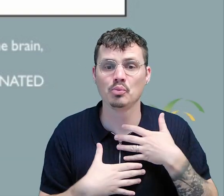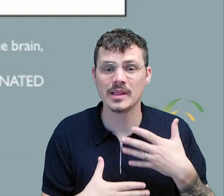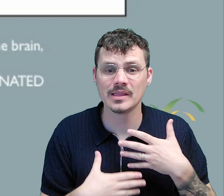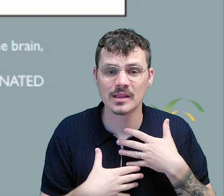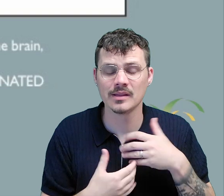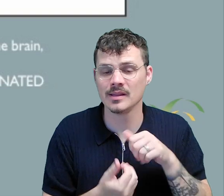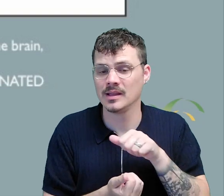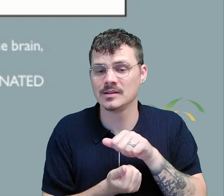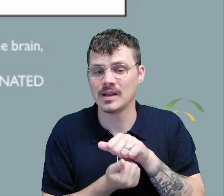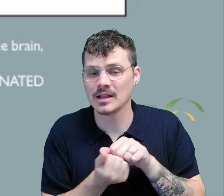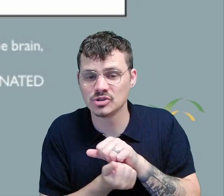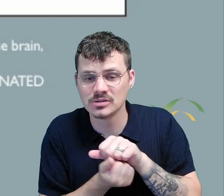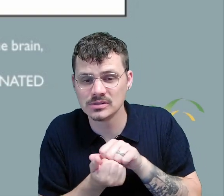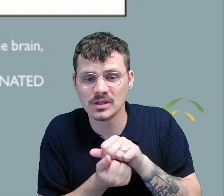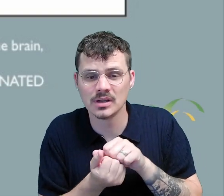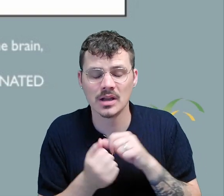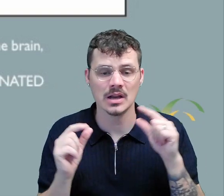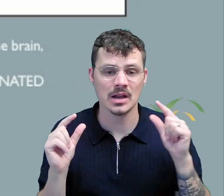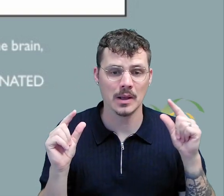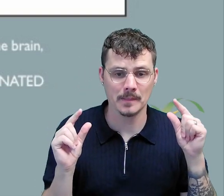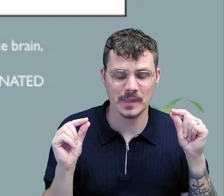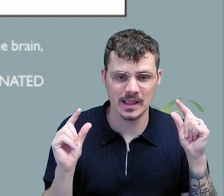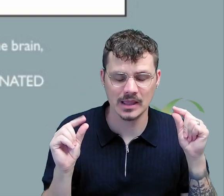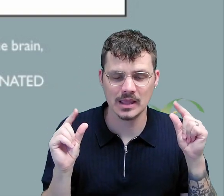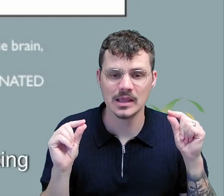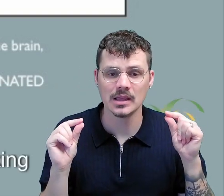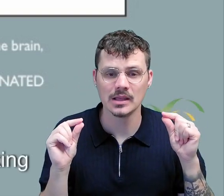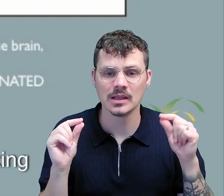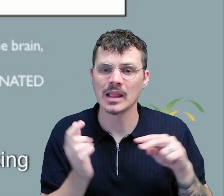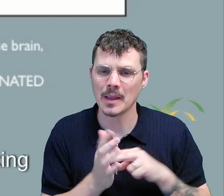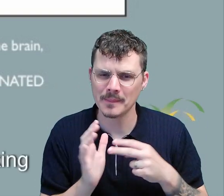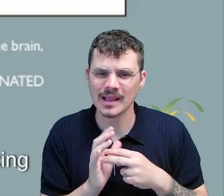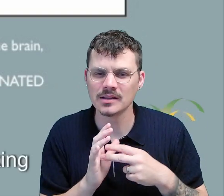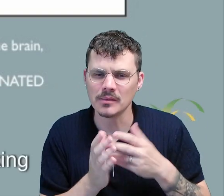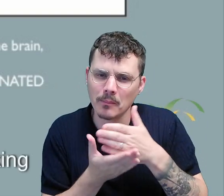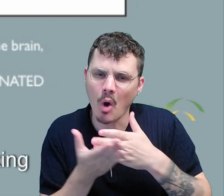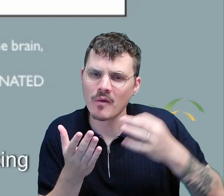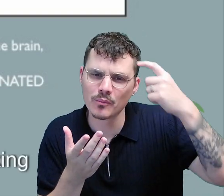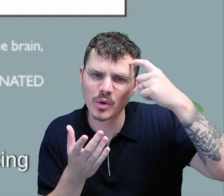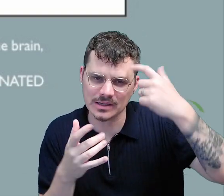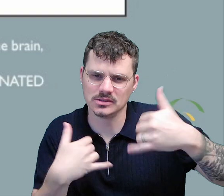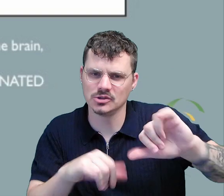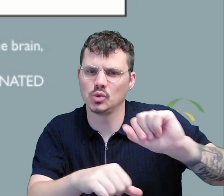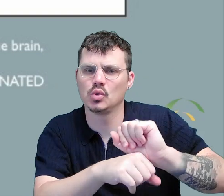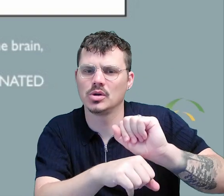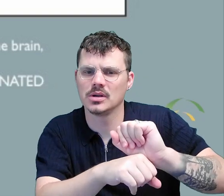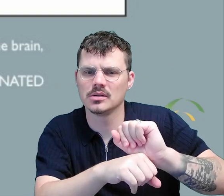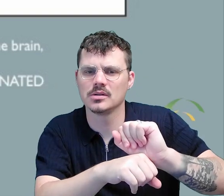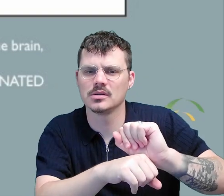breathing, digesting, blinking, that means part of their brain is working.